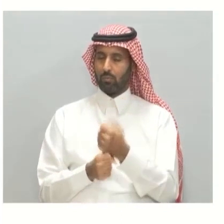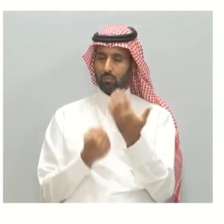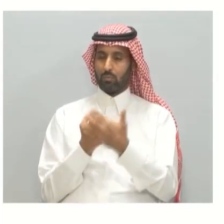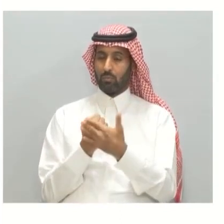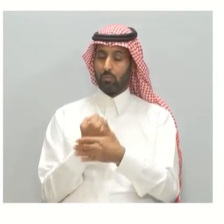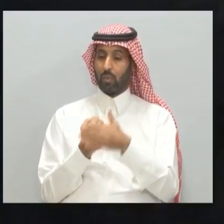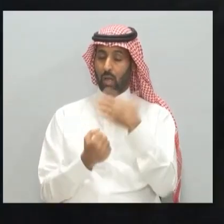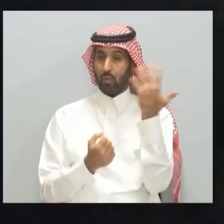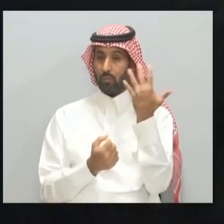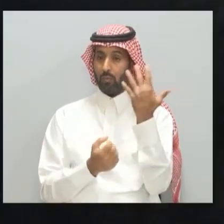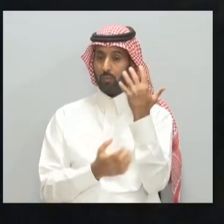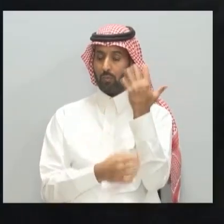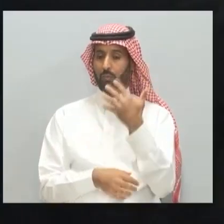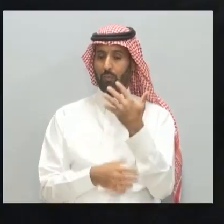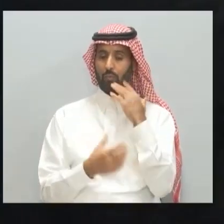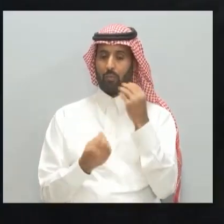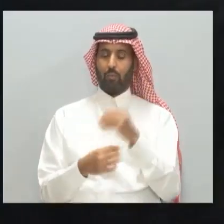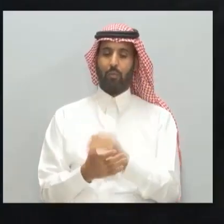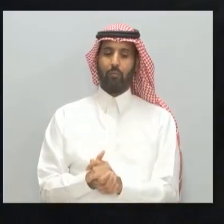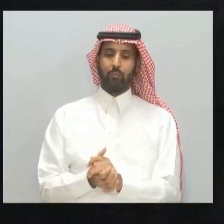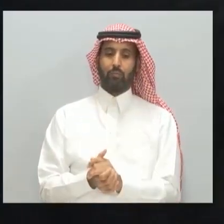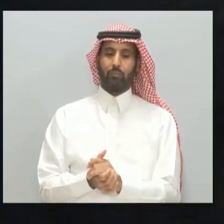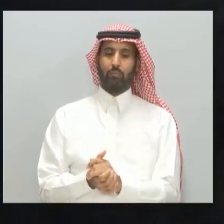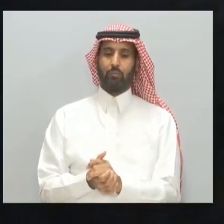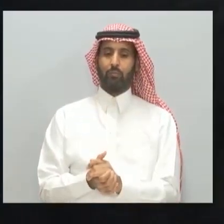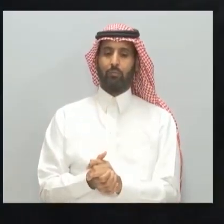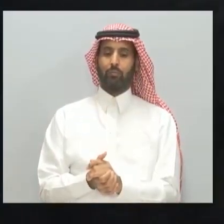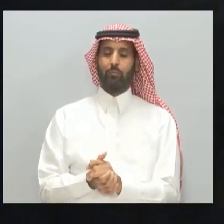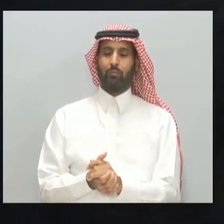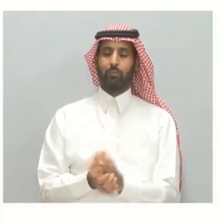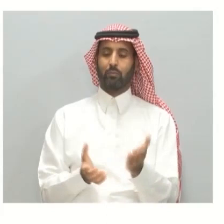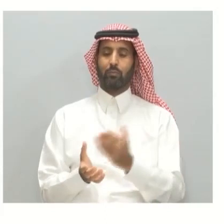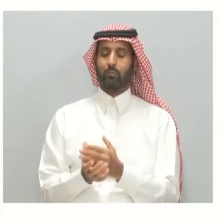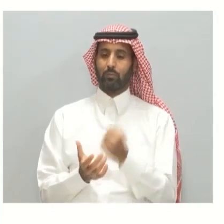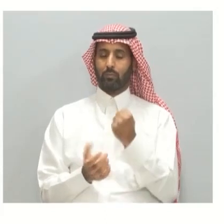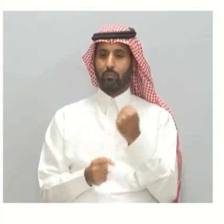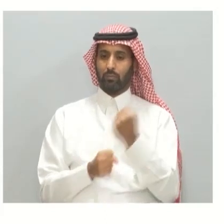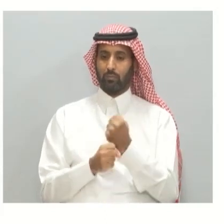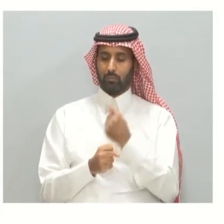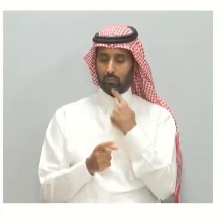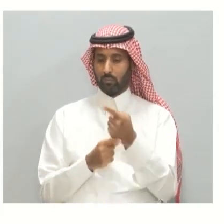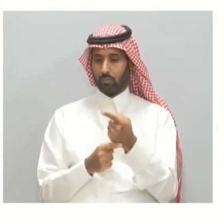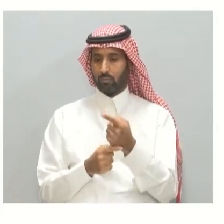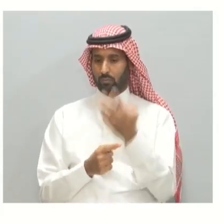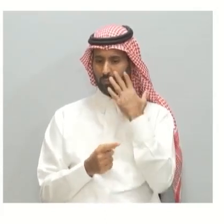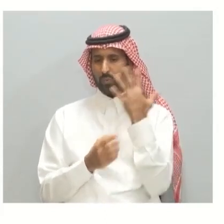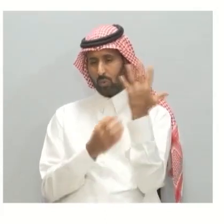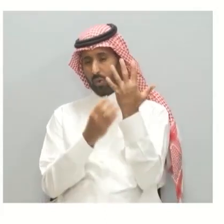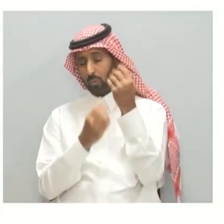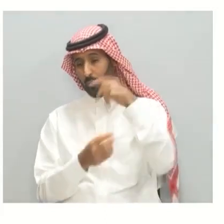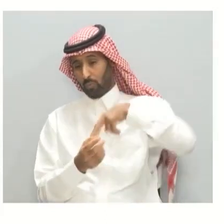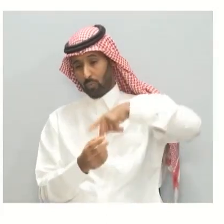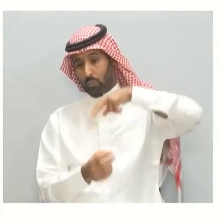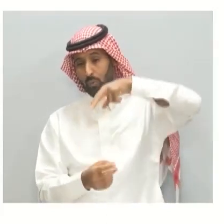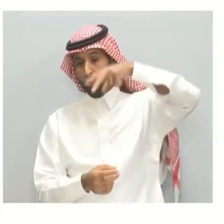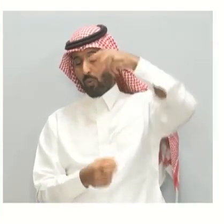trees, you need to have a lot of patience, and methodical and hard working, because you'll be climbing trees all the